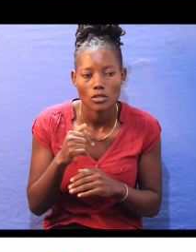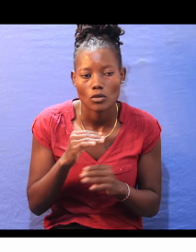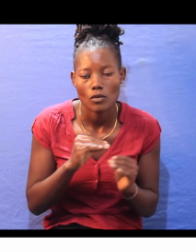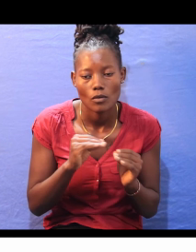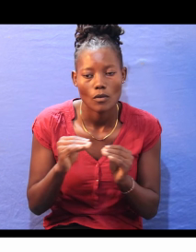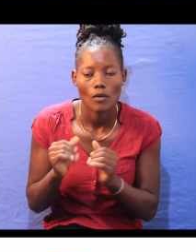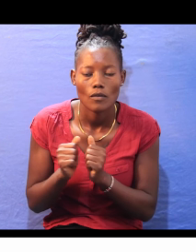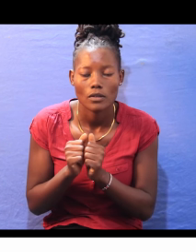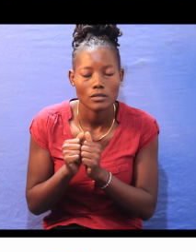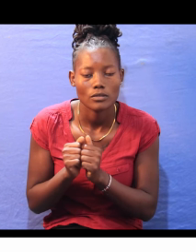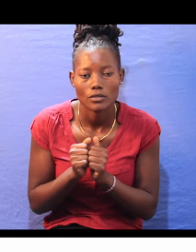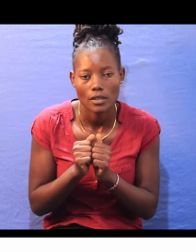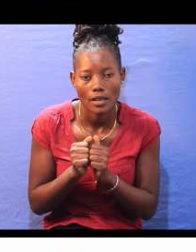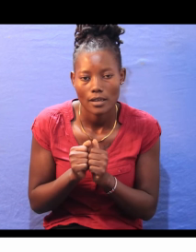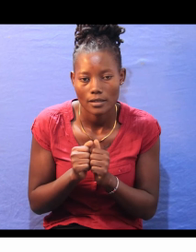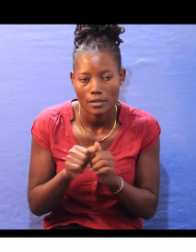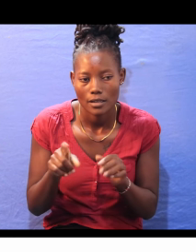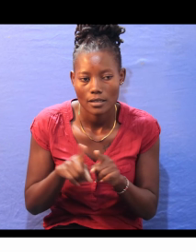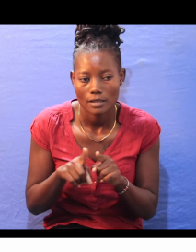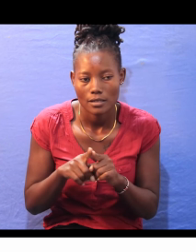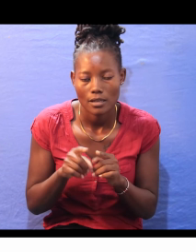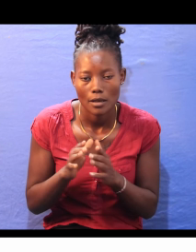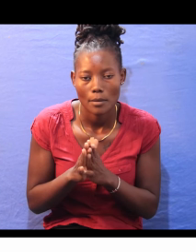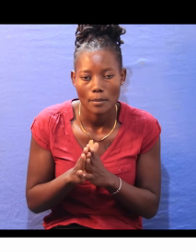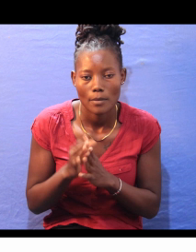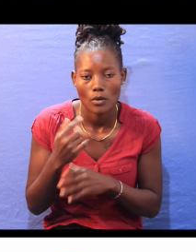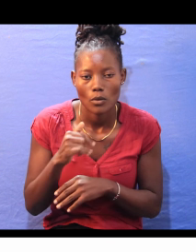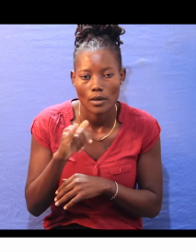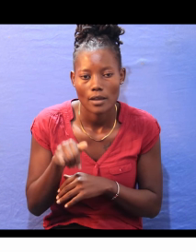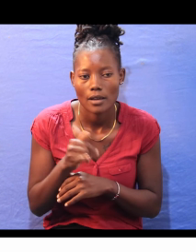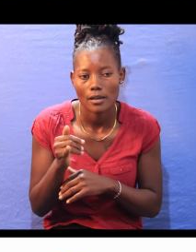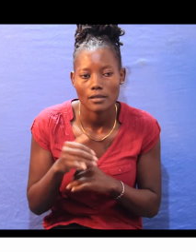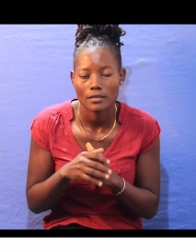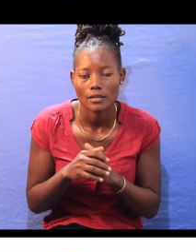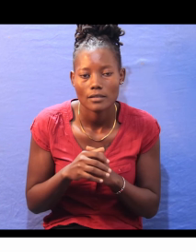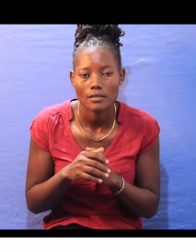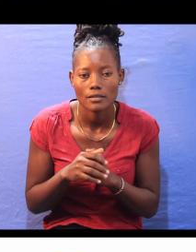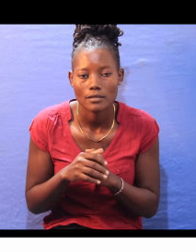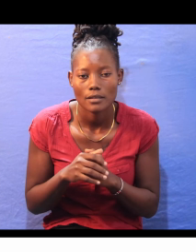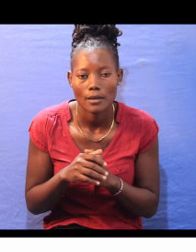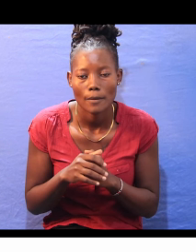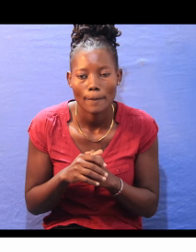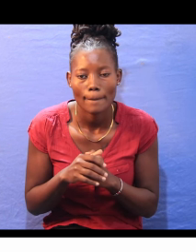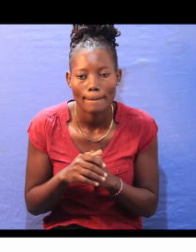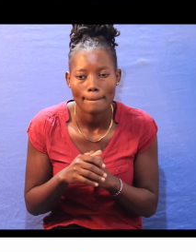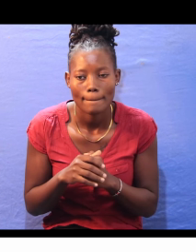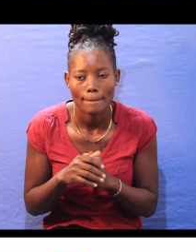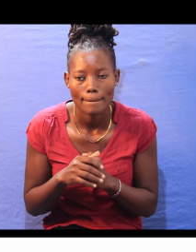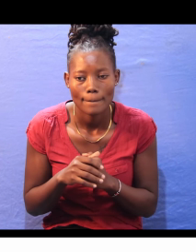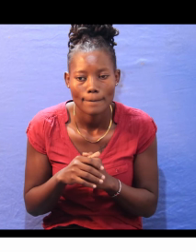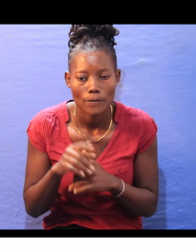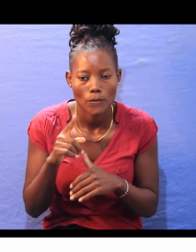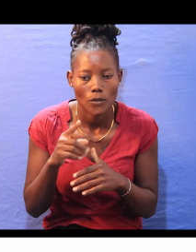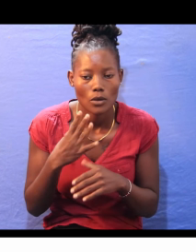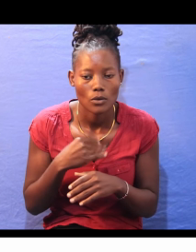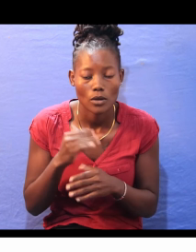here in our gym. And our gym is in New Jersey. We are just outside of New York City. And what I'm going to share